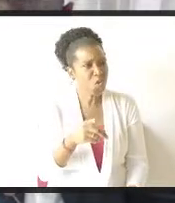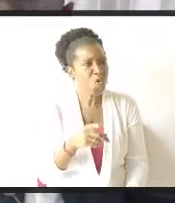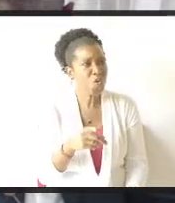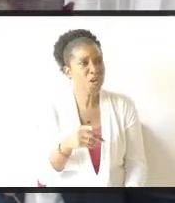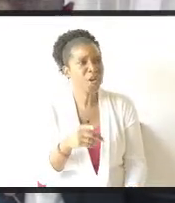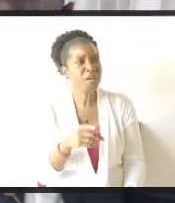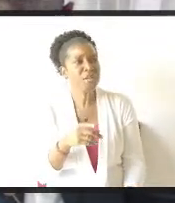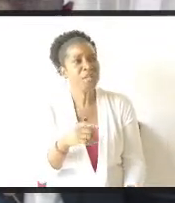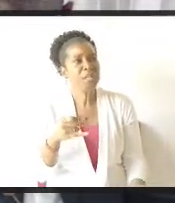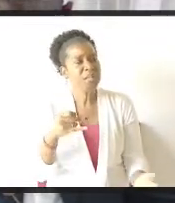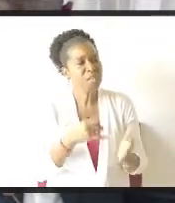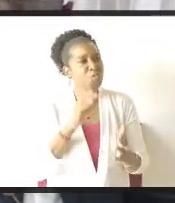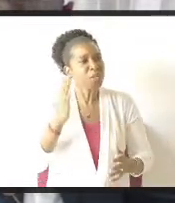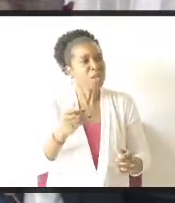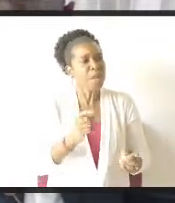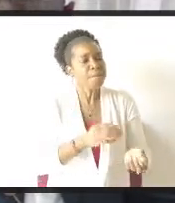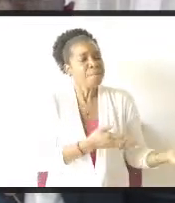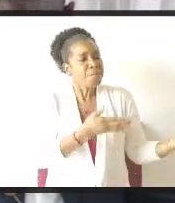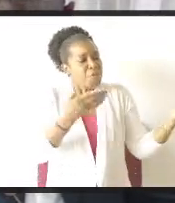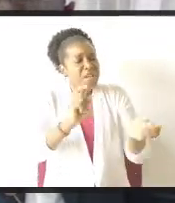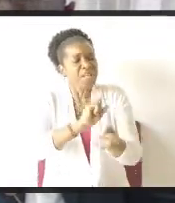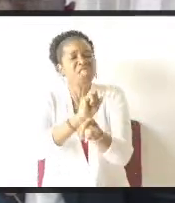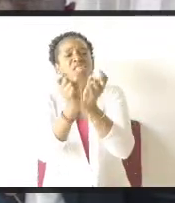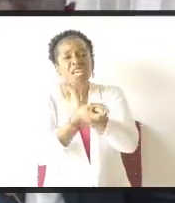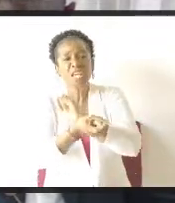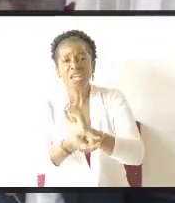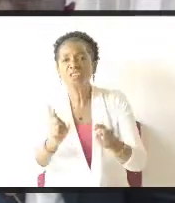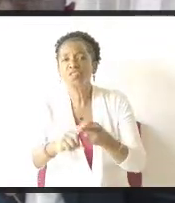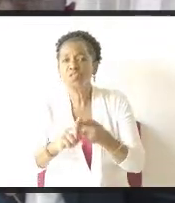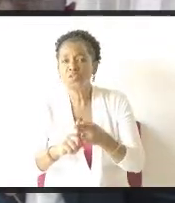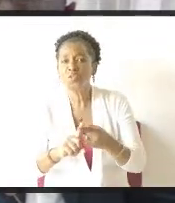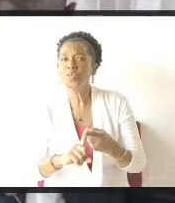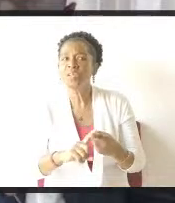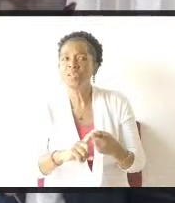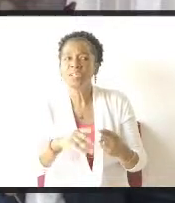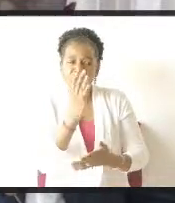And I ask, Almighty God, that as we